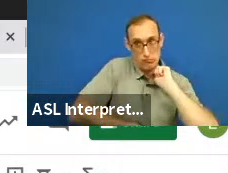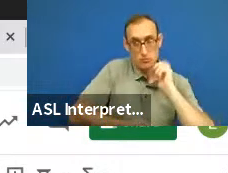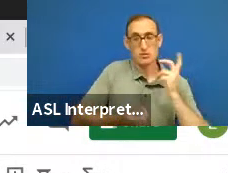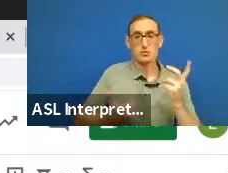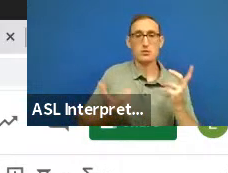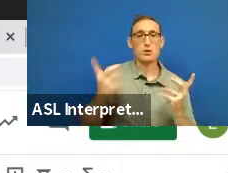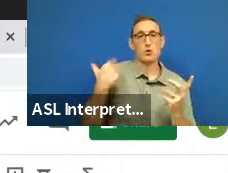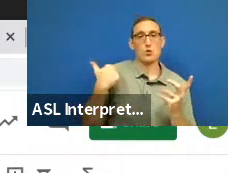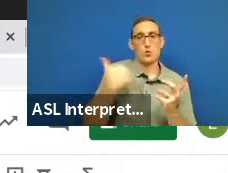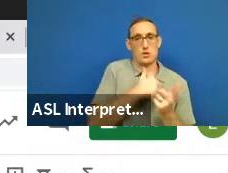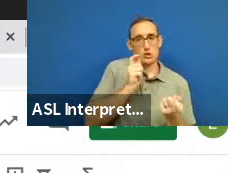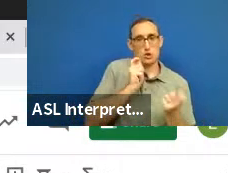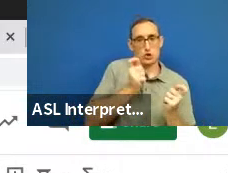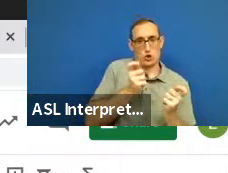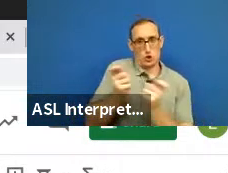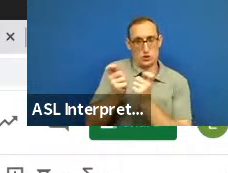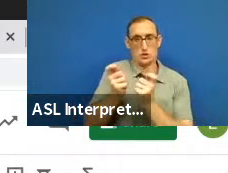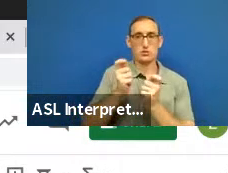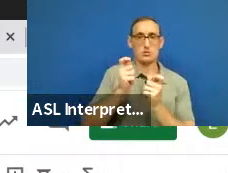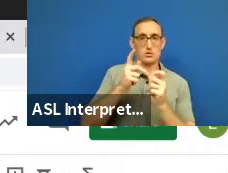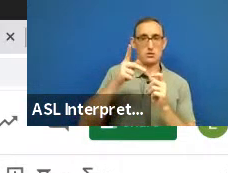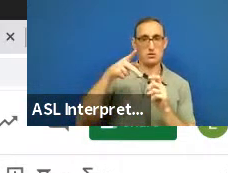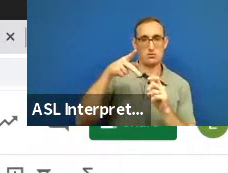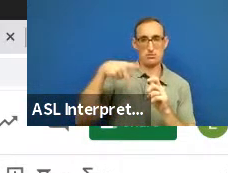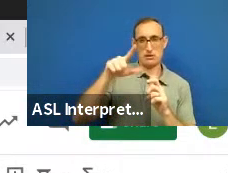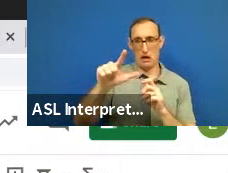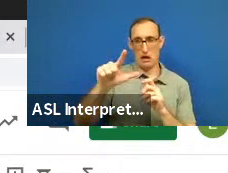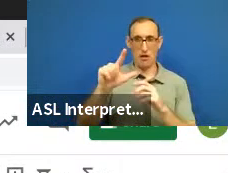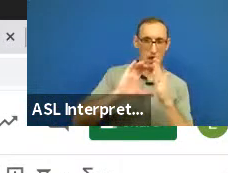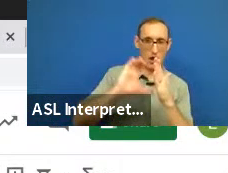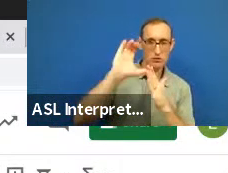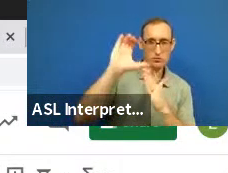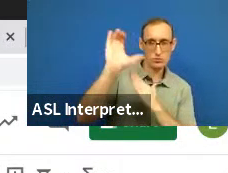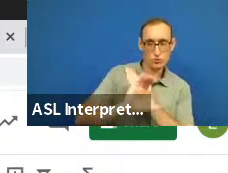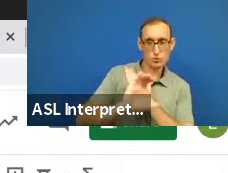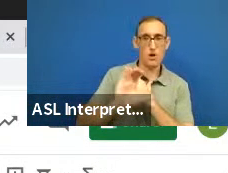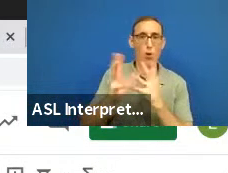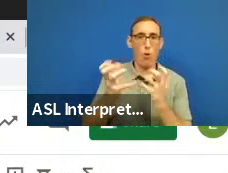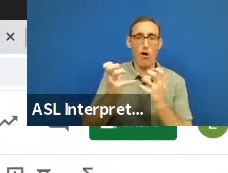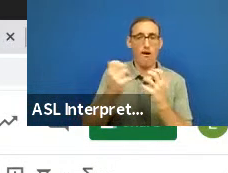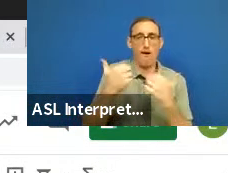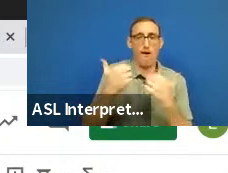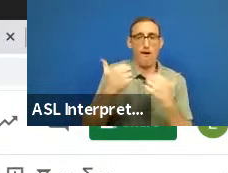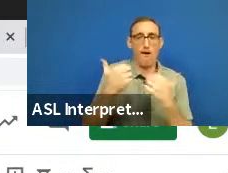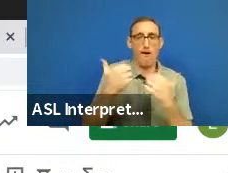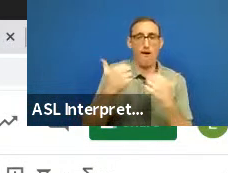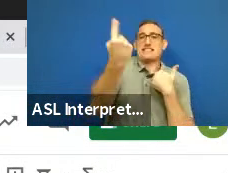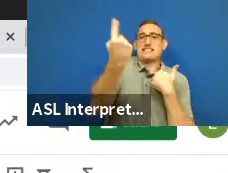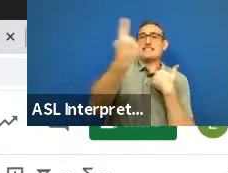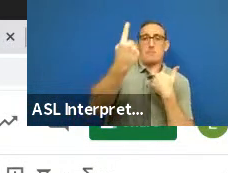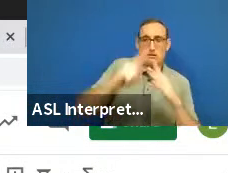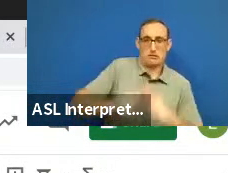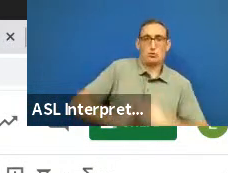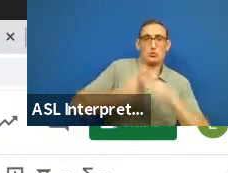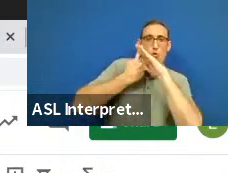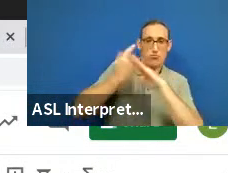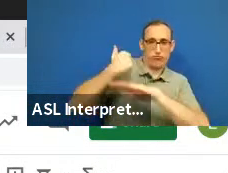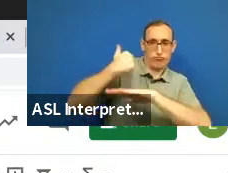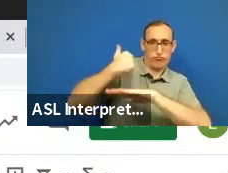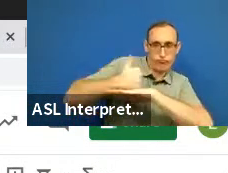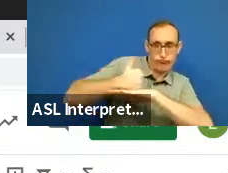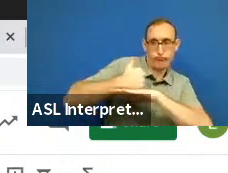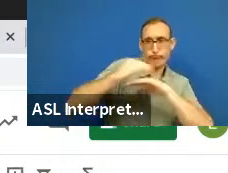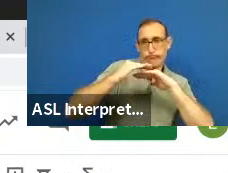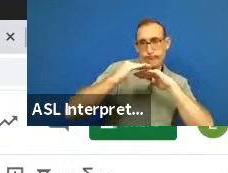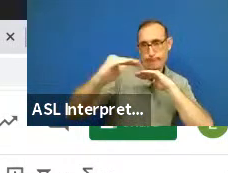the professional development calendar. I just want us to have at least a structure. And part of one of their directives was also